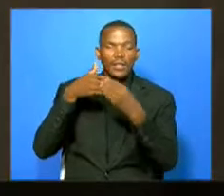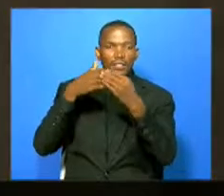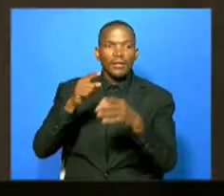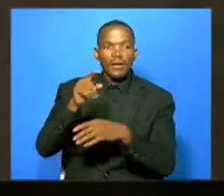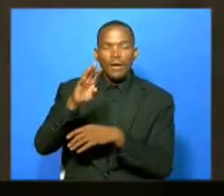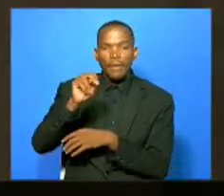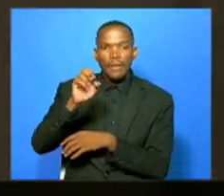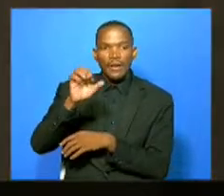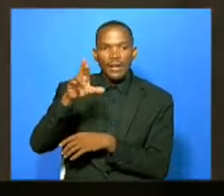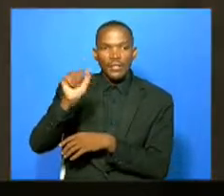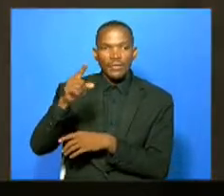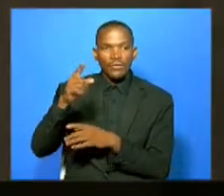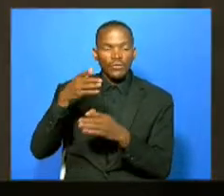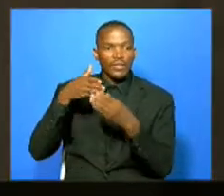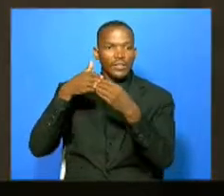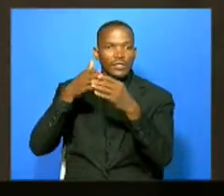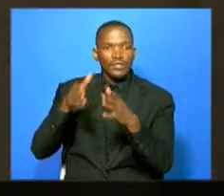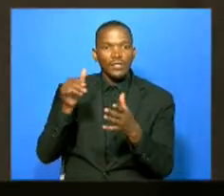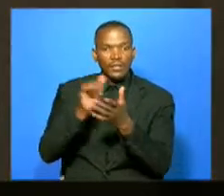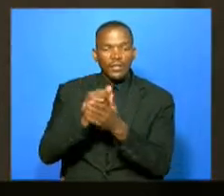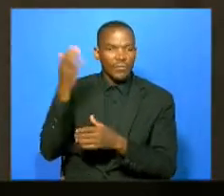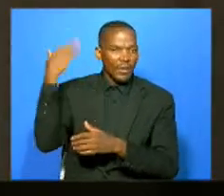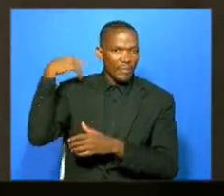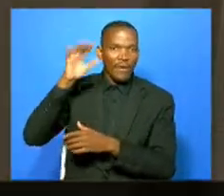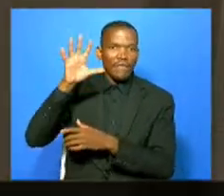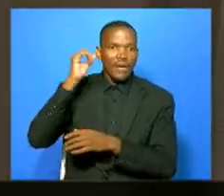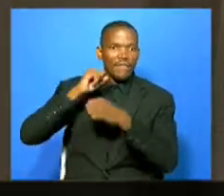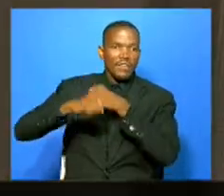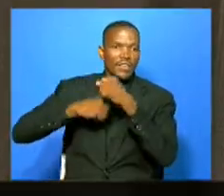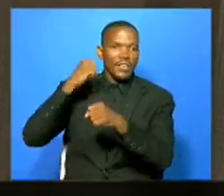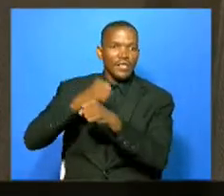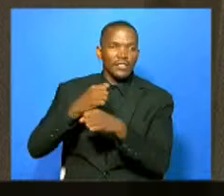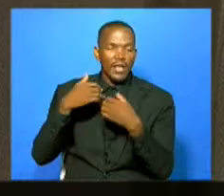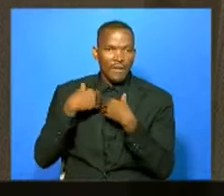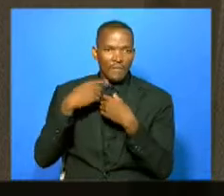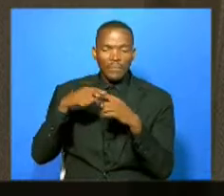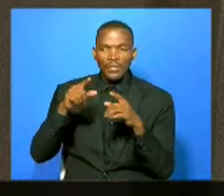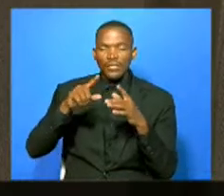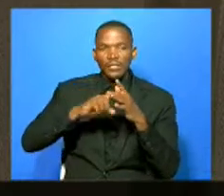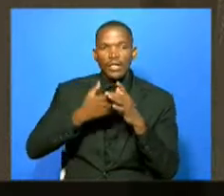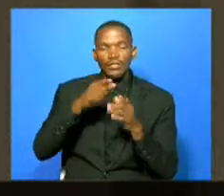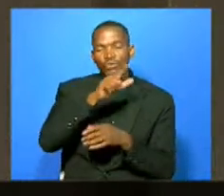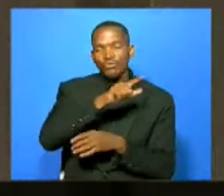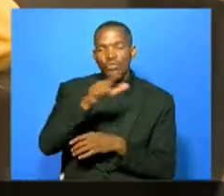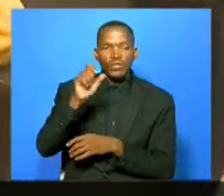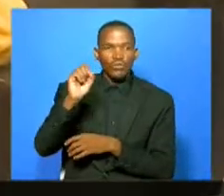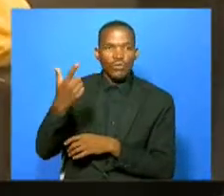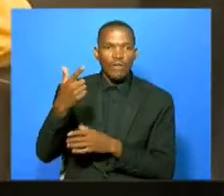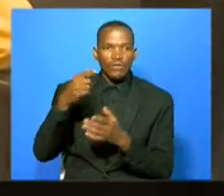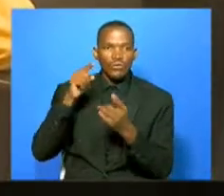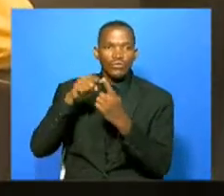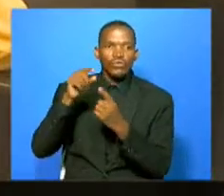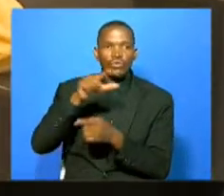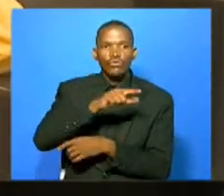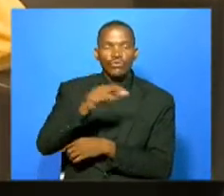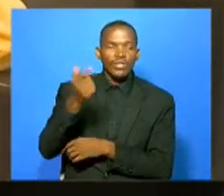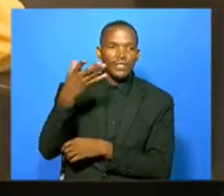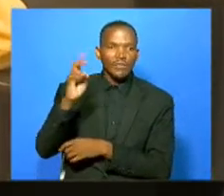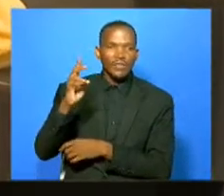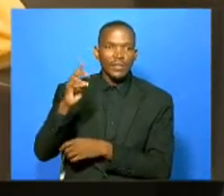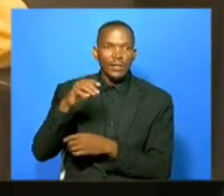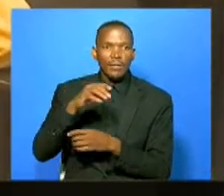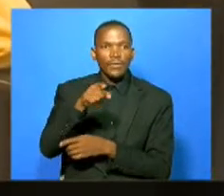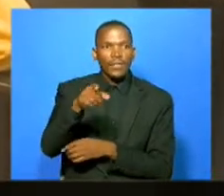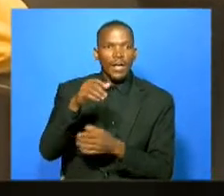go tshegetsa maemo ao a kileng a tshegetsa dingwaga tse tlhano go simolola ka 2012 go fitlha ka 2017. Modulasetilo wa Botswana